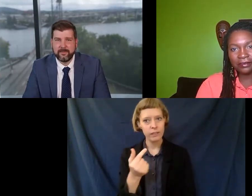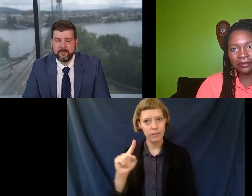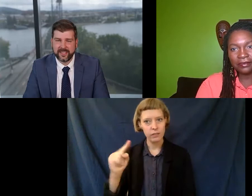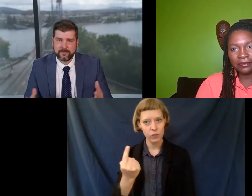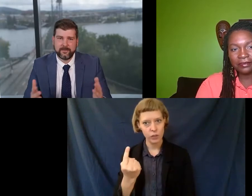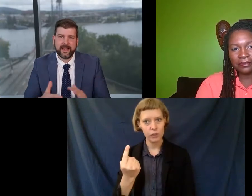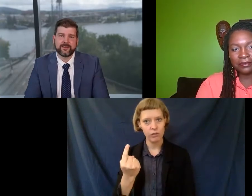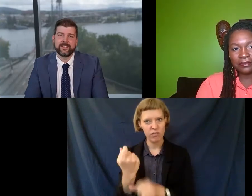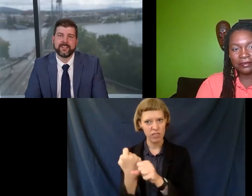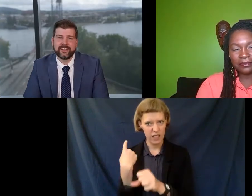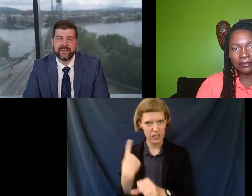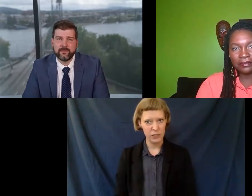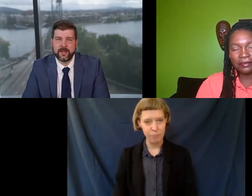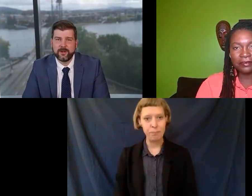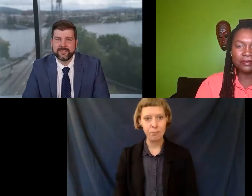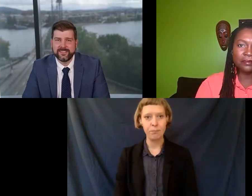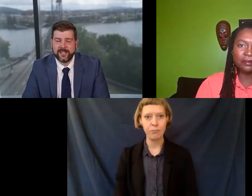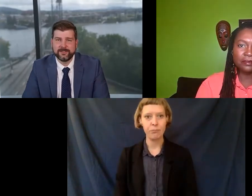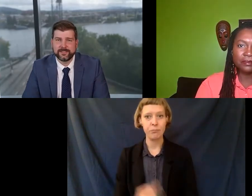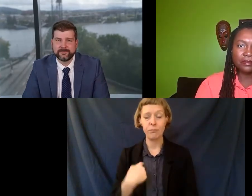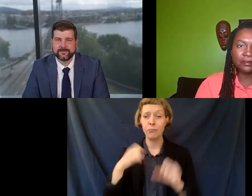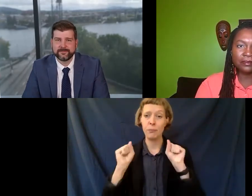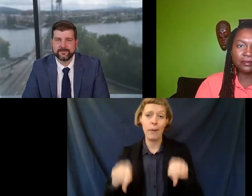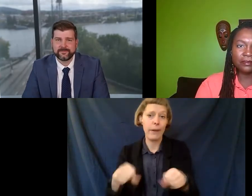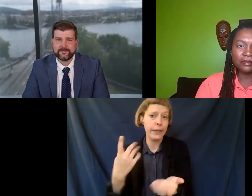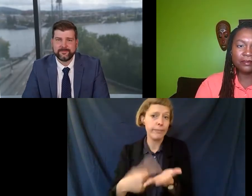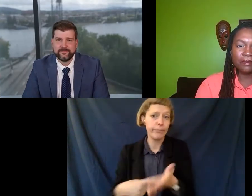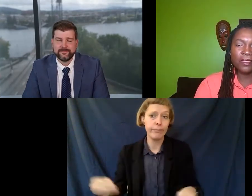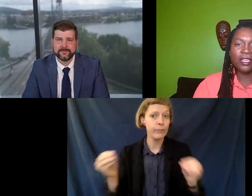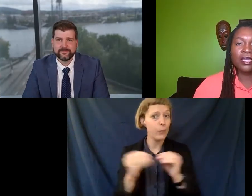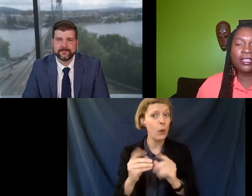that happened. But that's my background and kind of what I brought to the office.